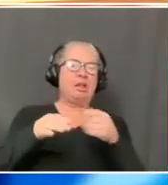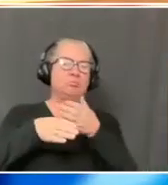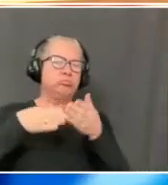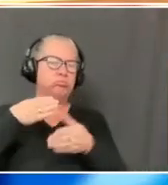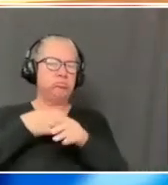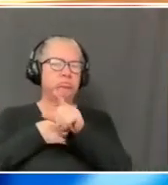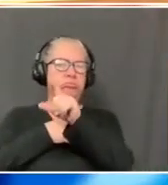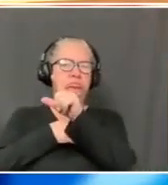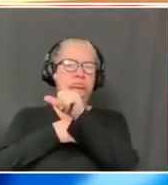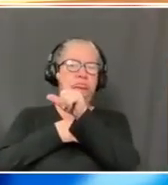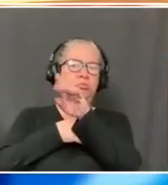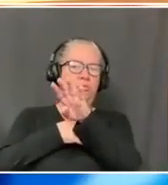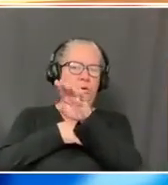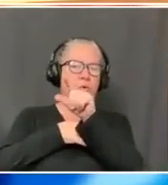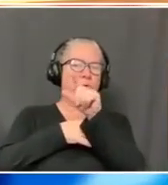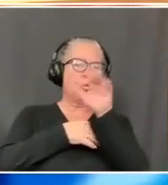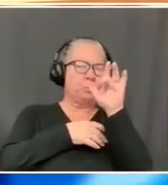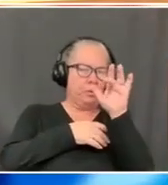on to,